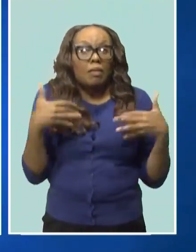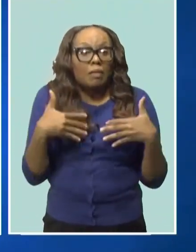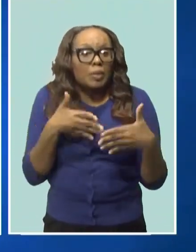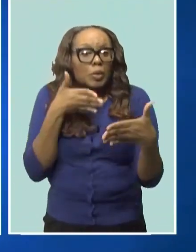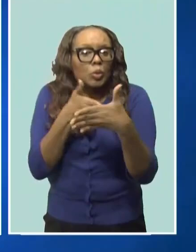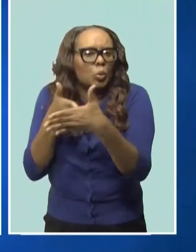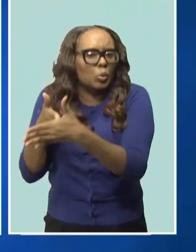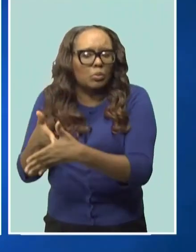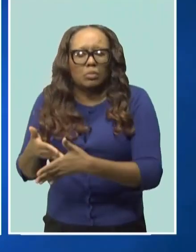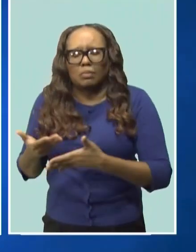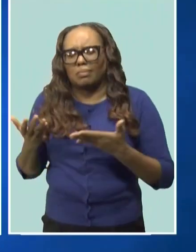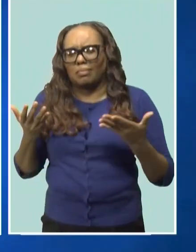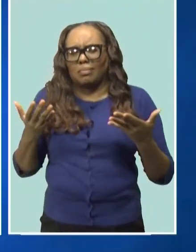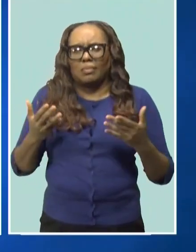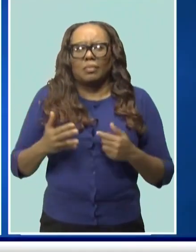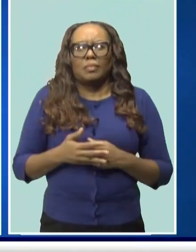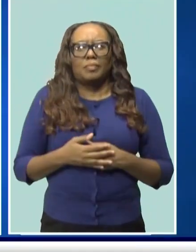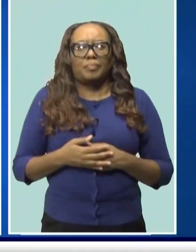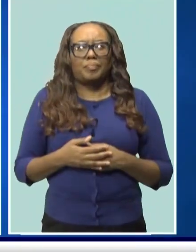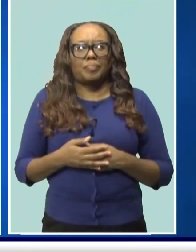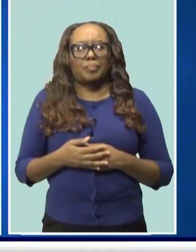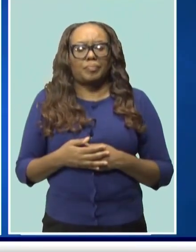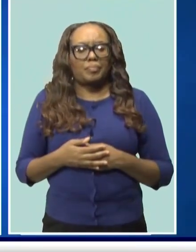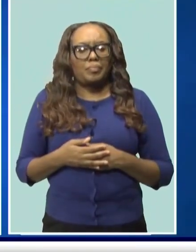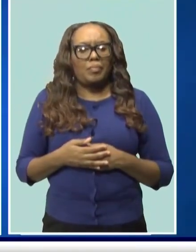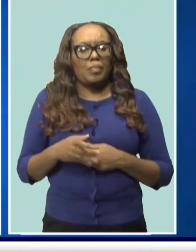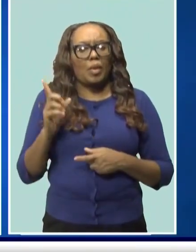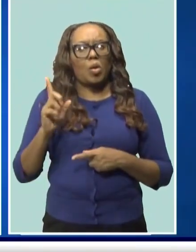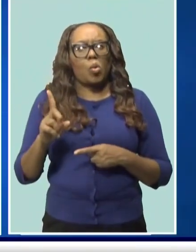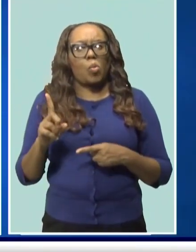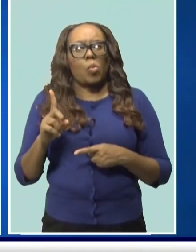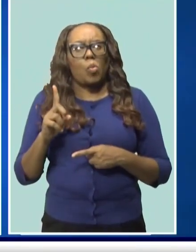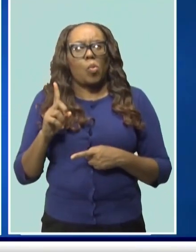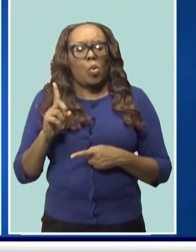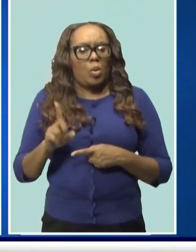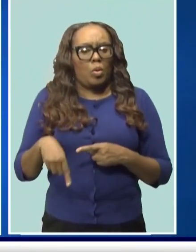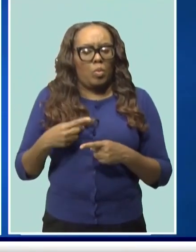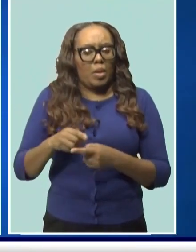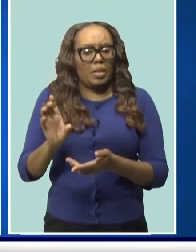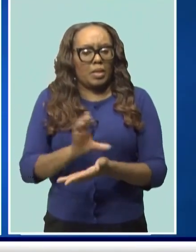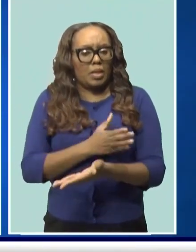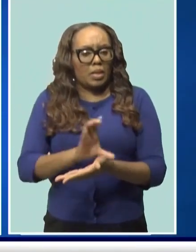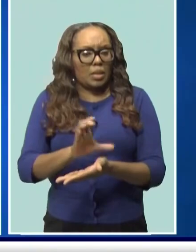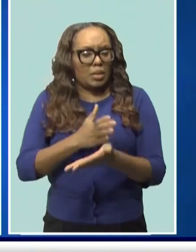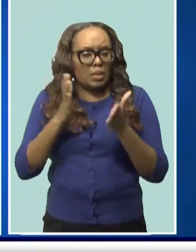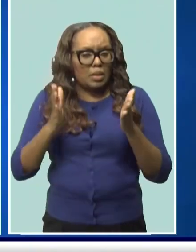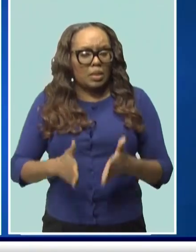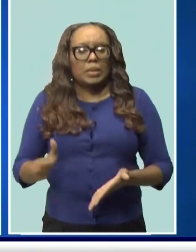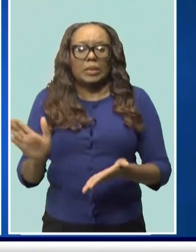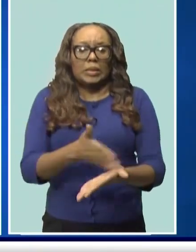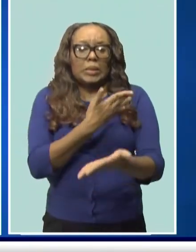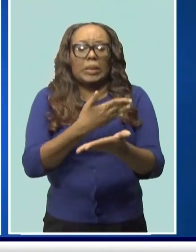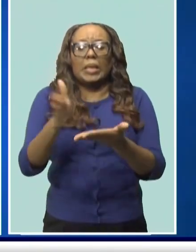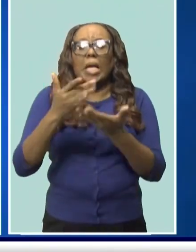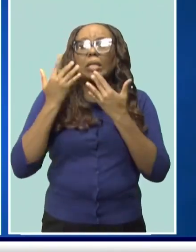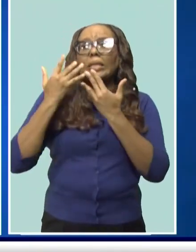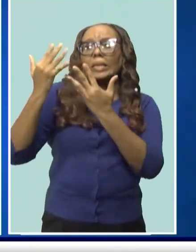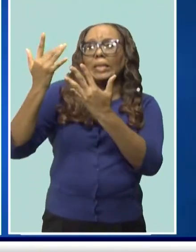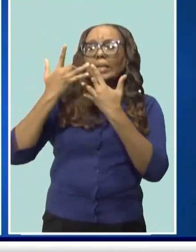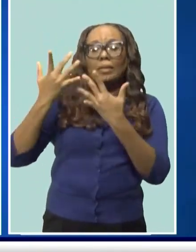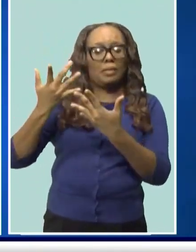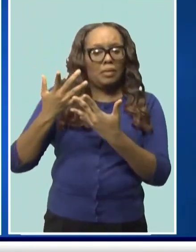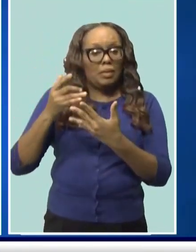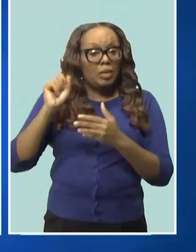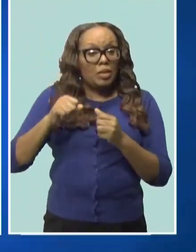Everything that a Calypsonian sings about is in the newspaper. Everything that a Calypsonian sings